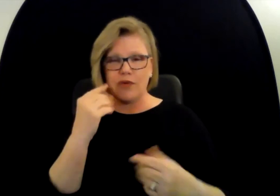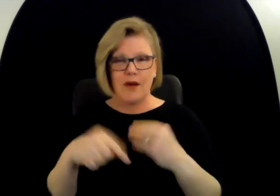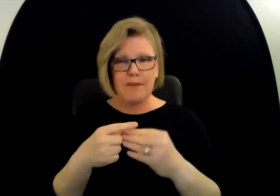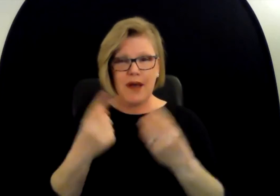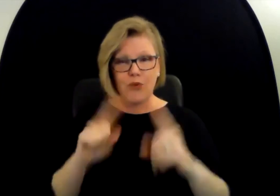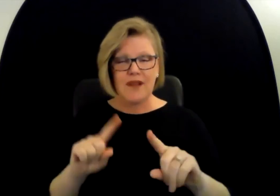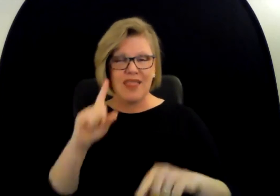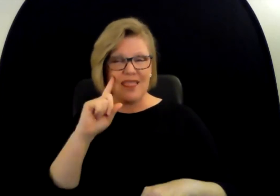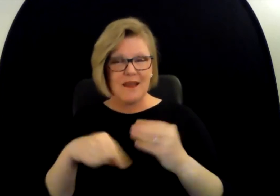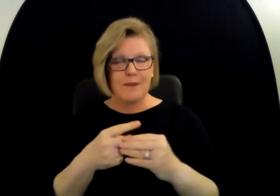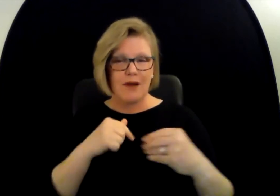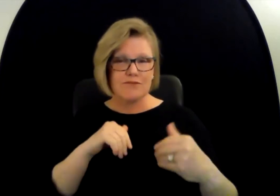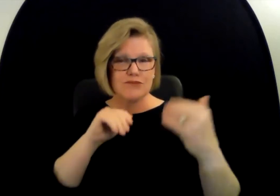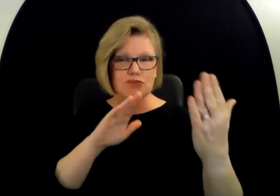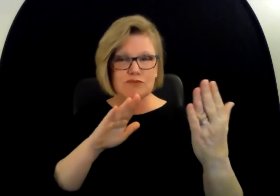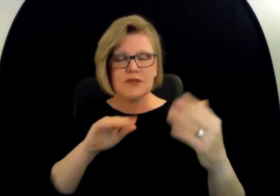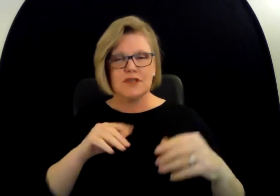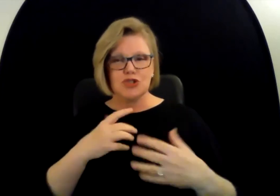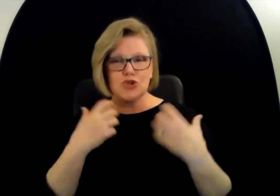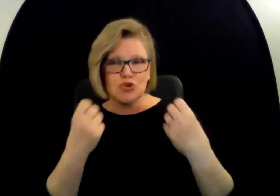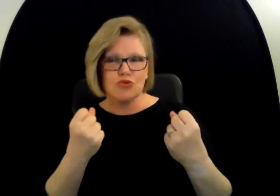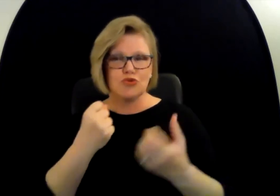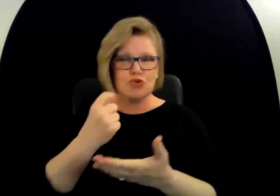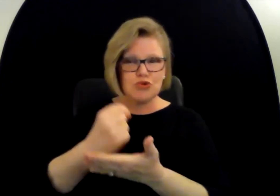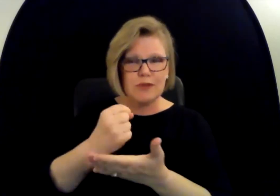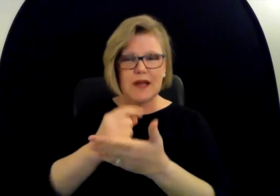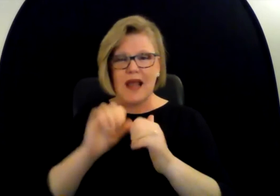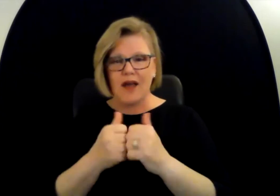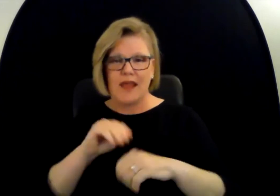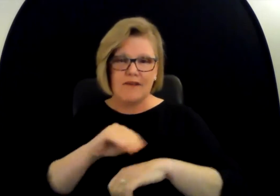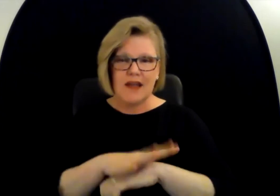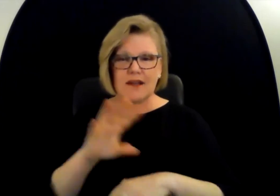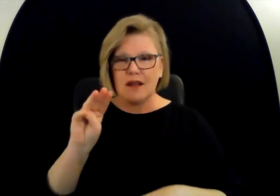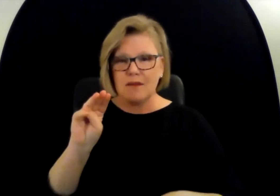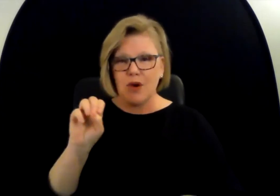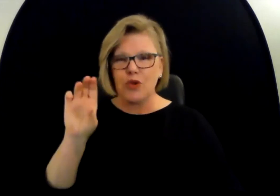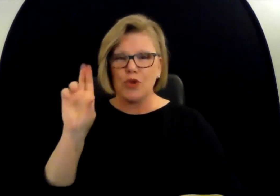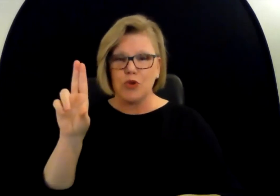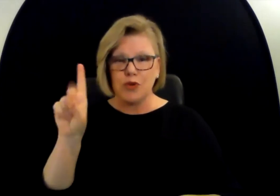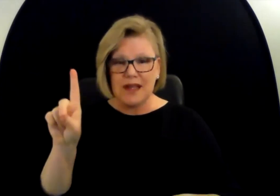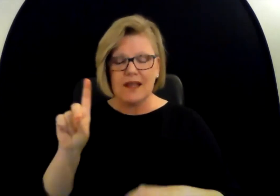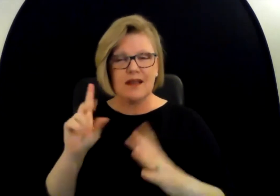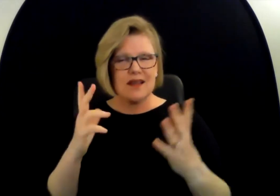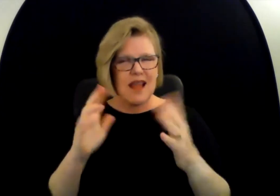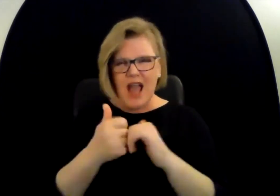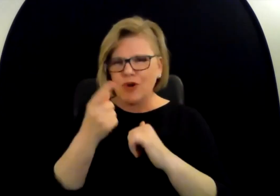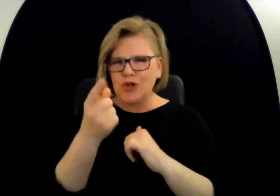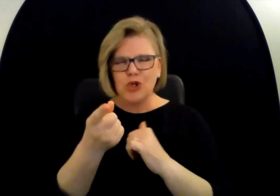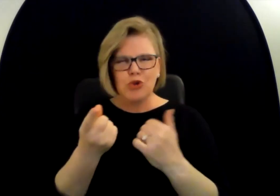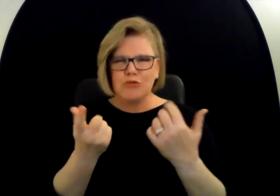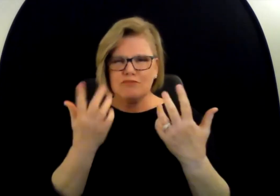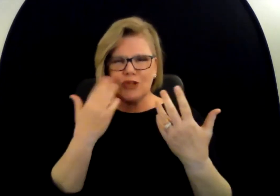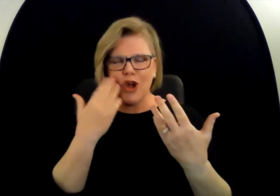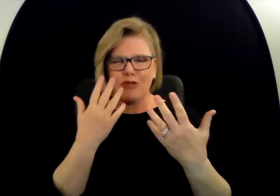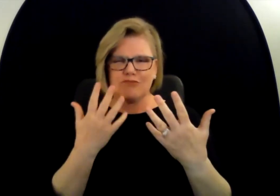and particularly how might that affect their MOUD choices, if at all? And how else do you integrate that idea with other